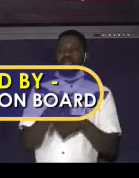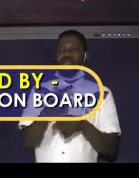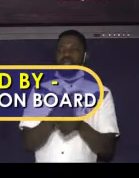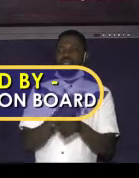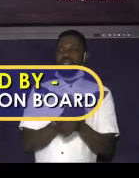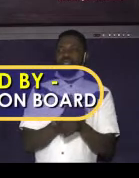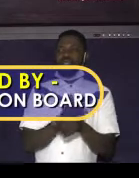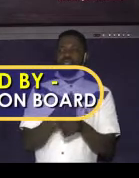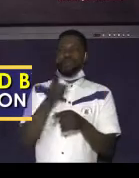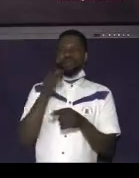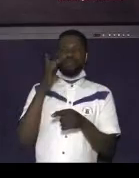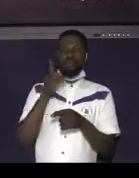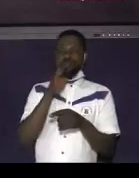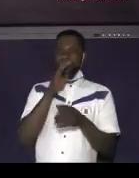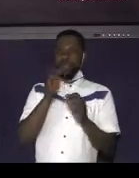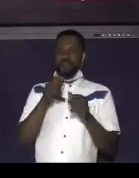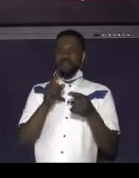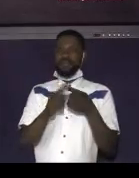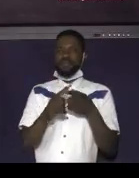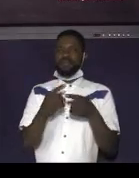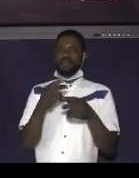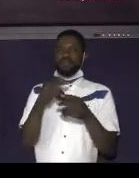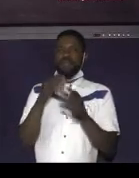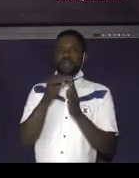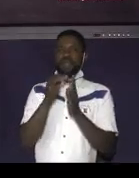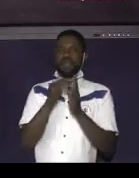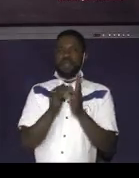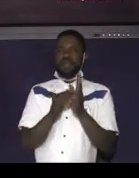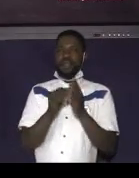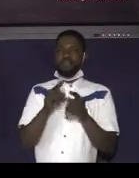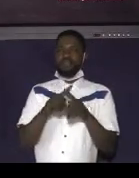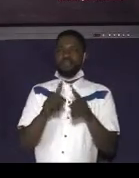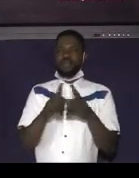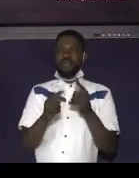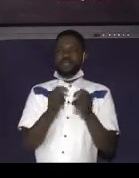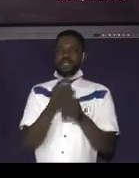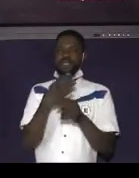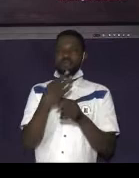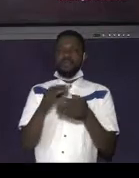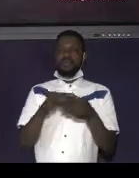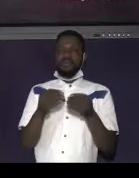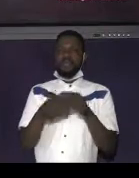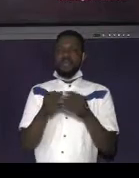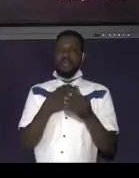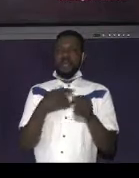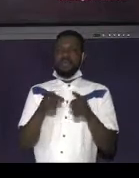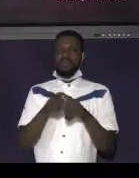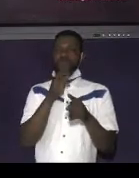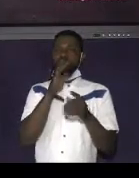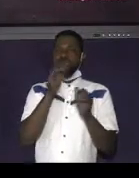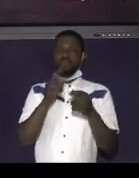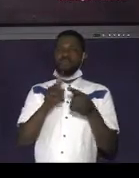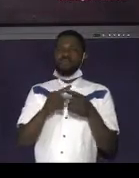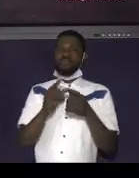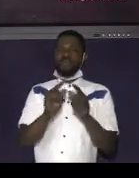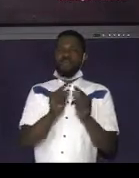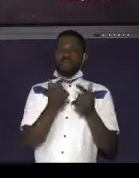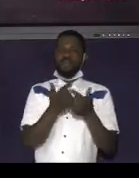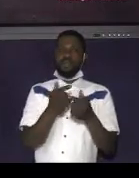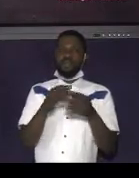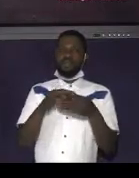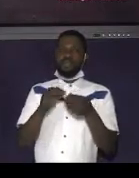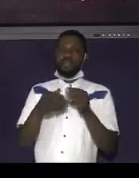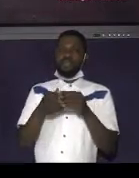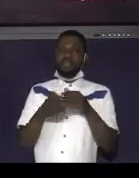lesson, you should be able to name different types of sentences, and you should also be able to categorize sentences